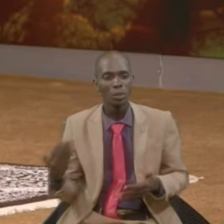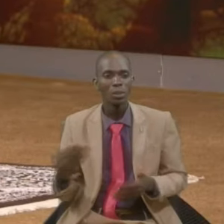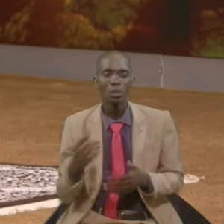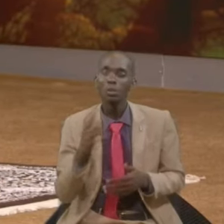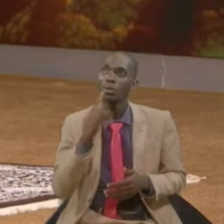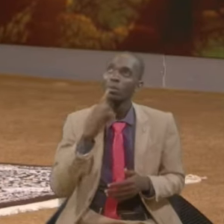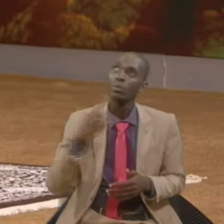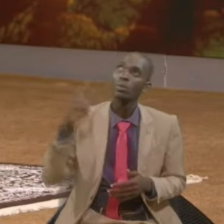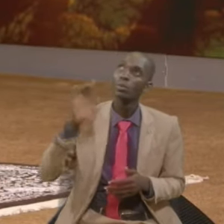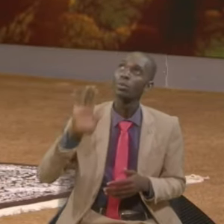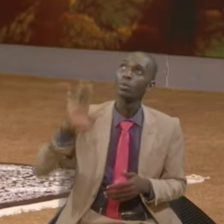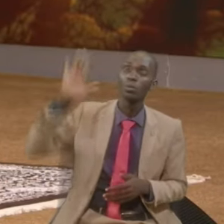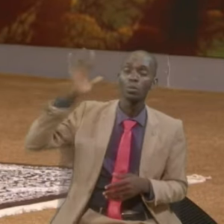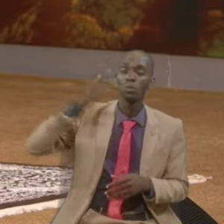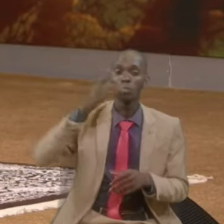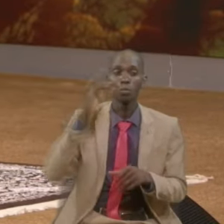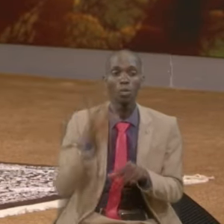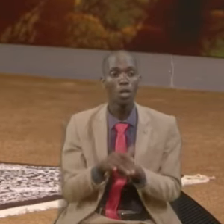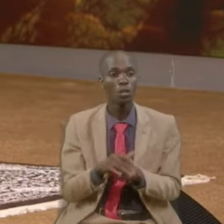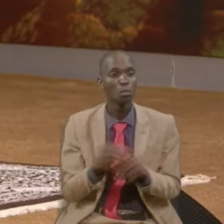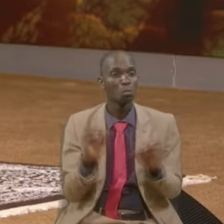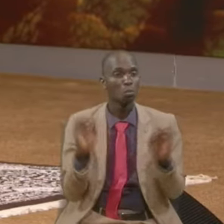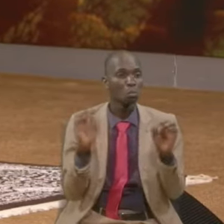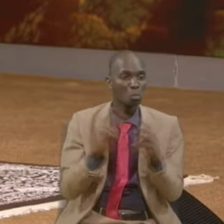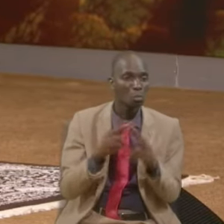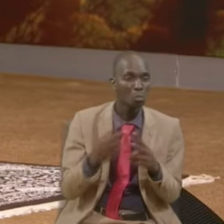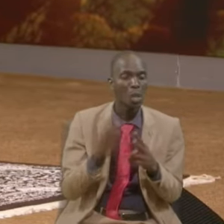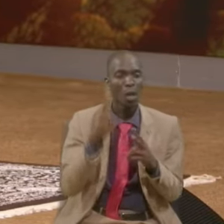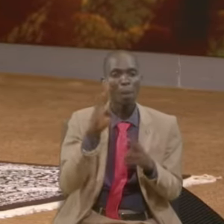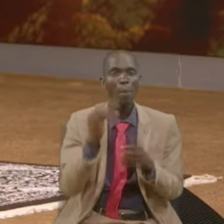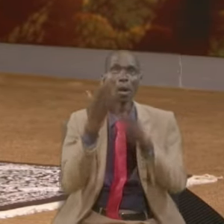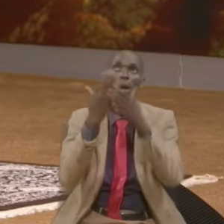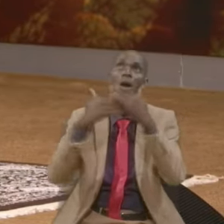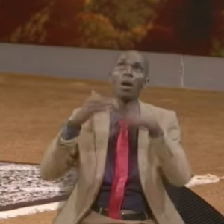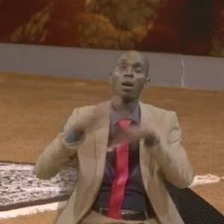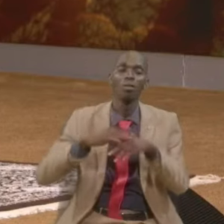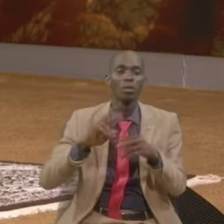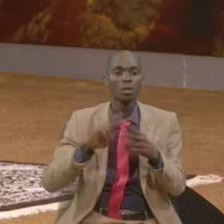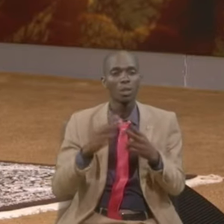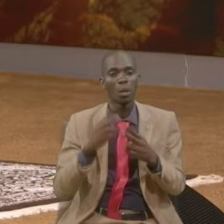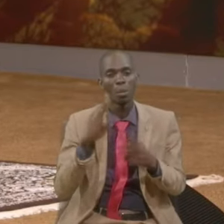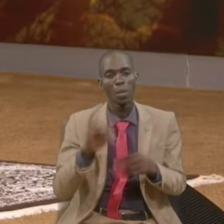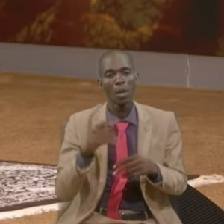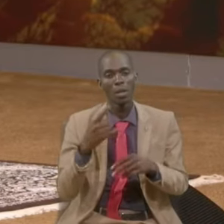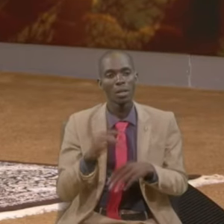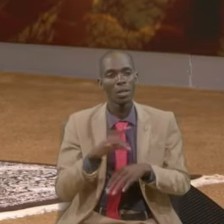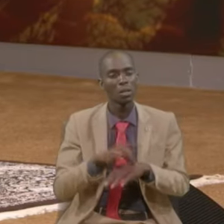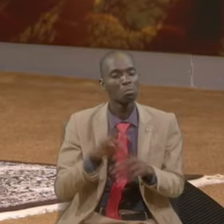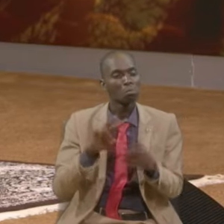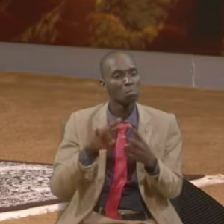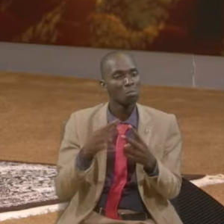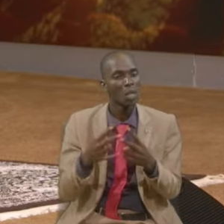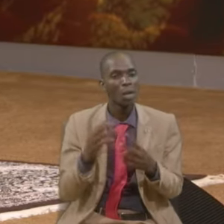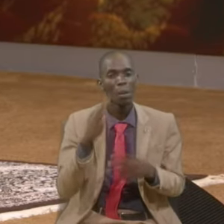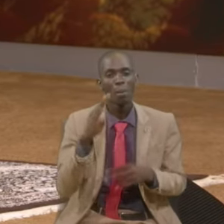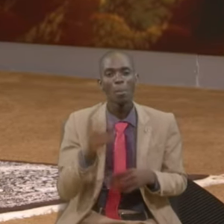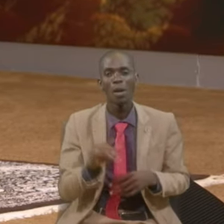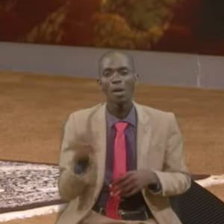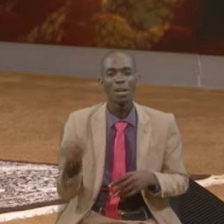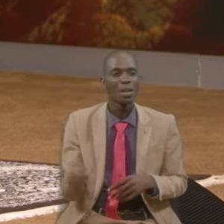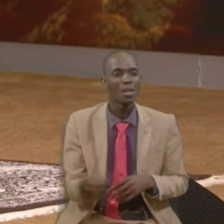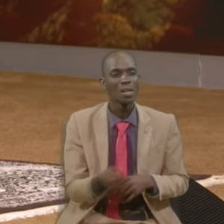not, neither by heaven, neither by the earth, neither by